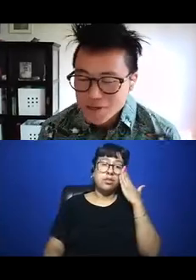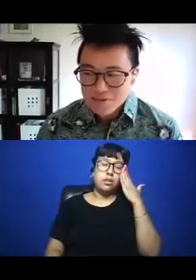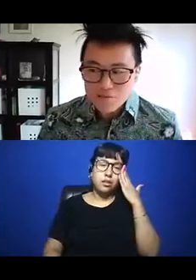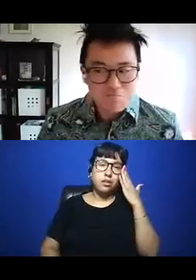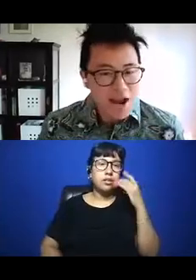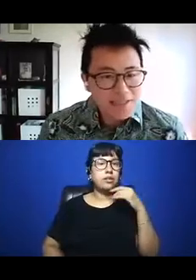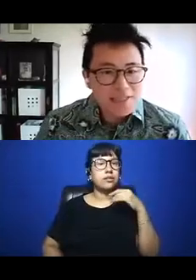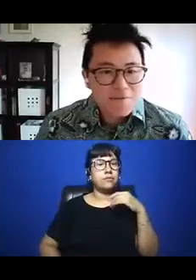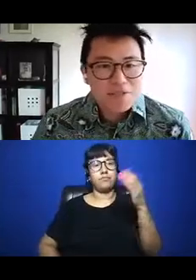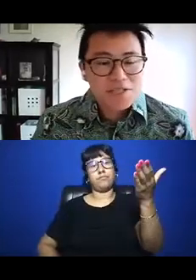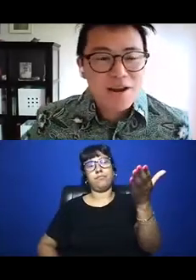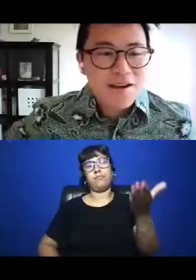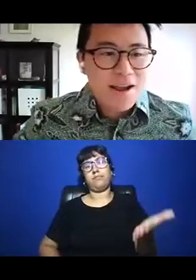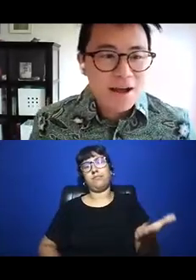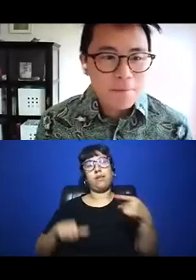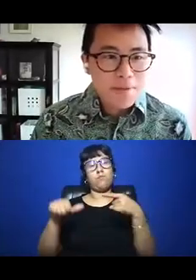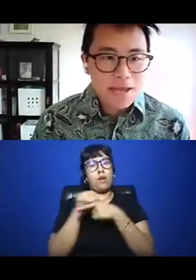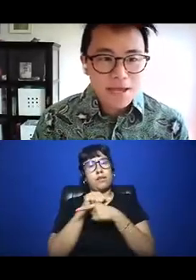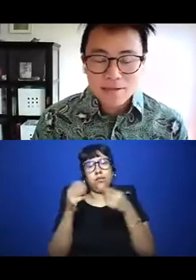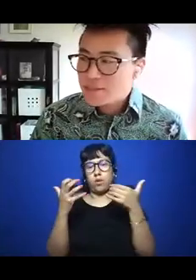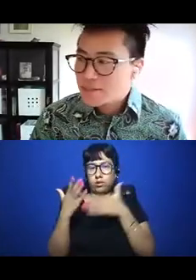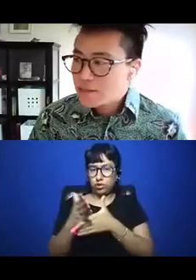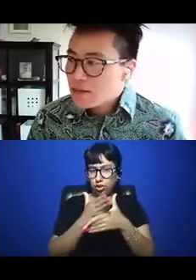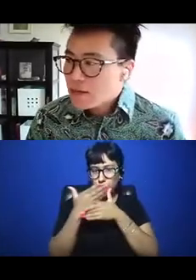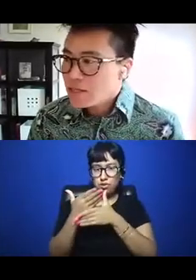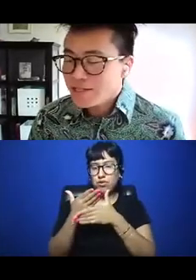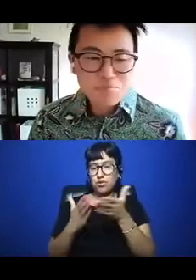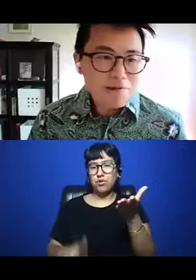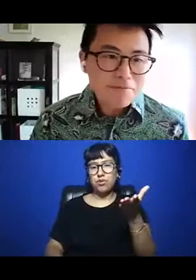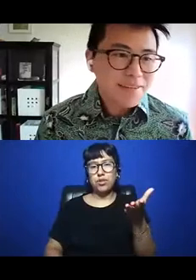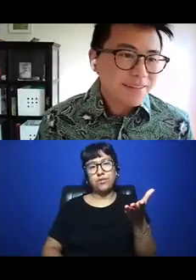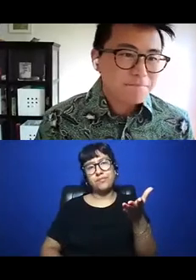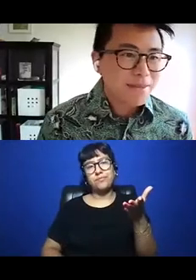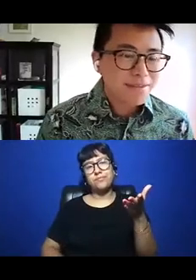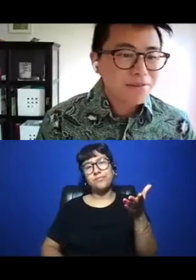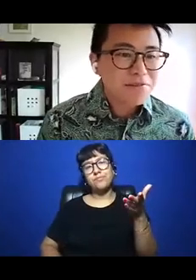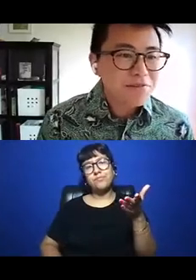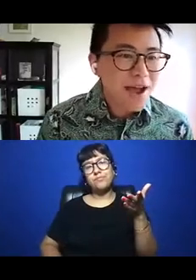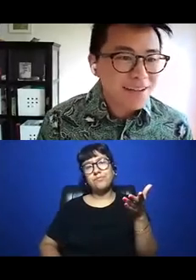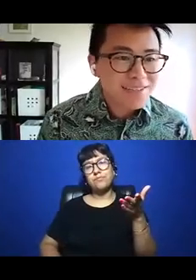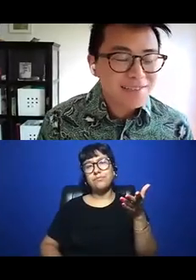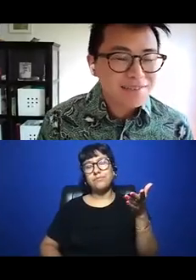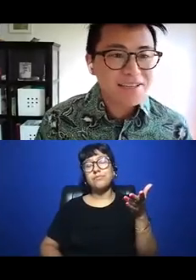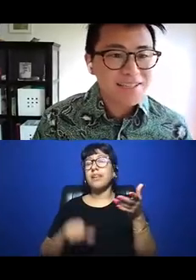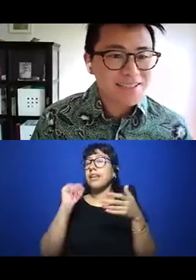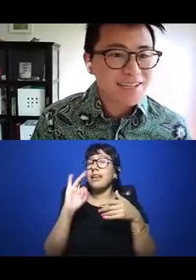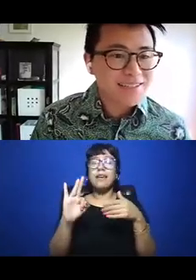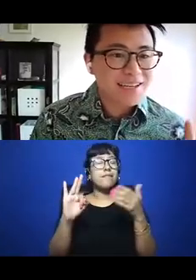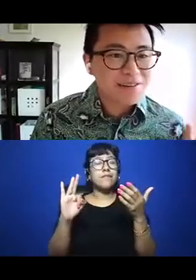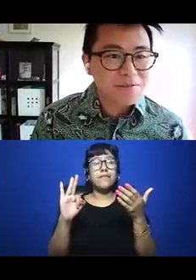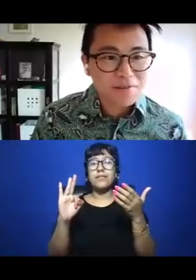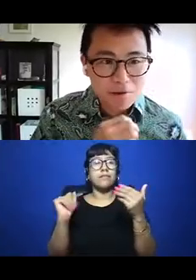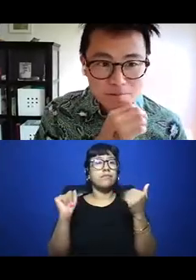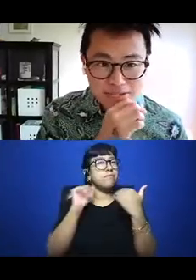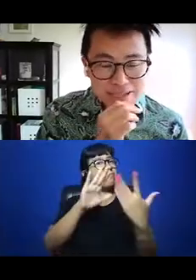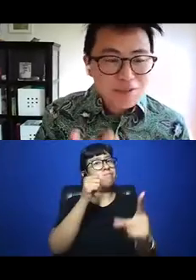So here's the practice that I want to share. And it's probably, you know, if you've ever had to face an incident